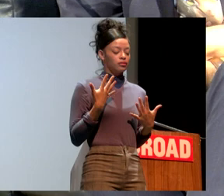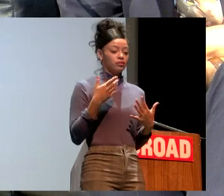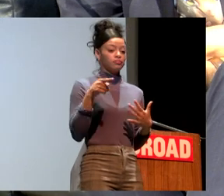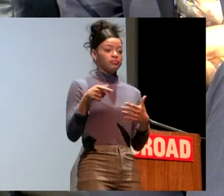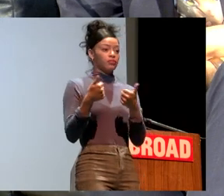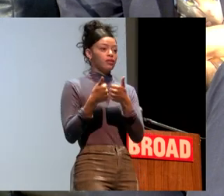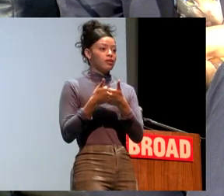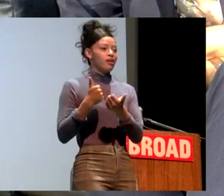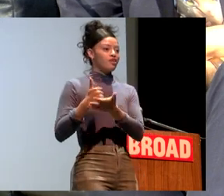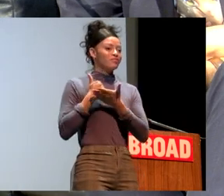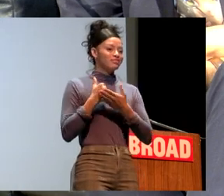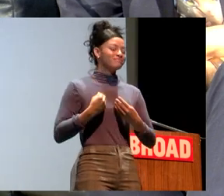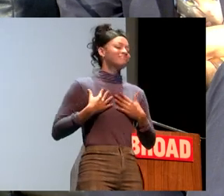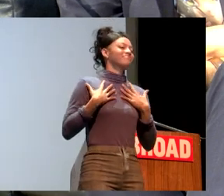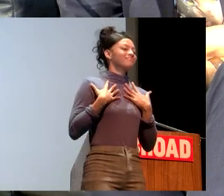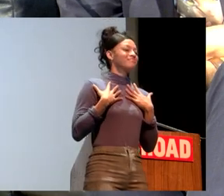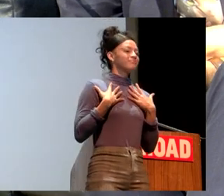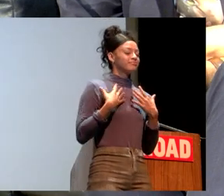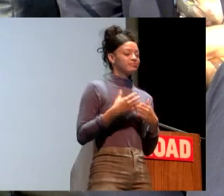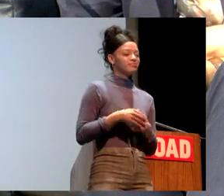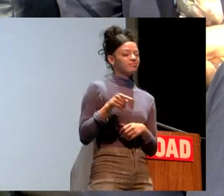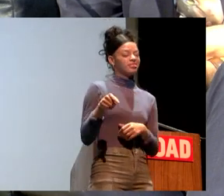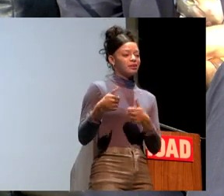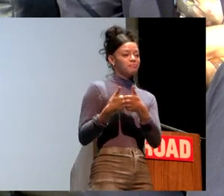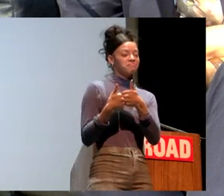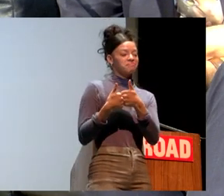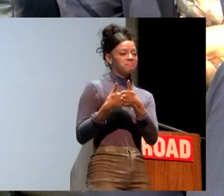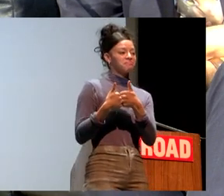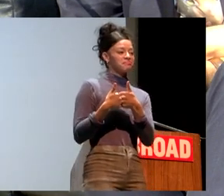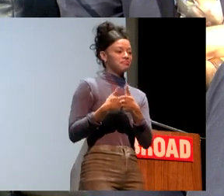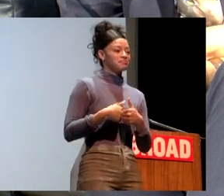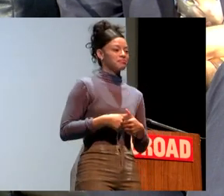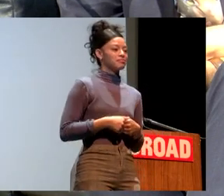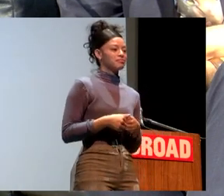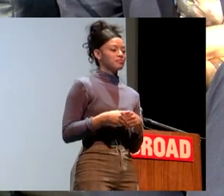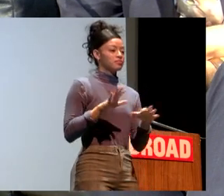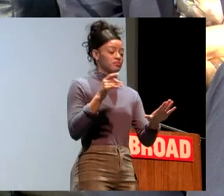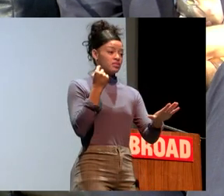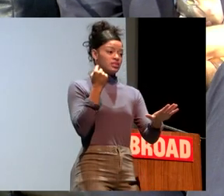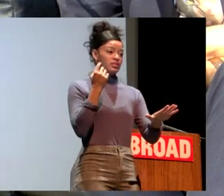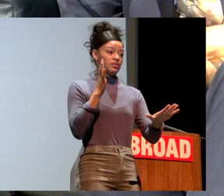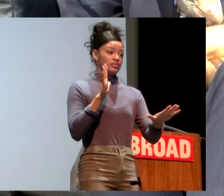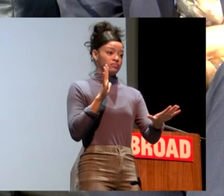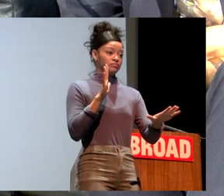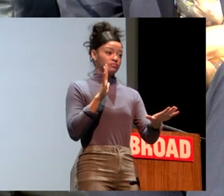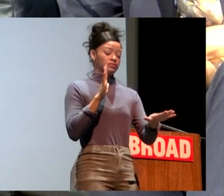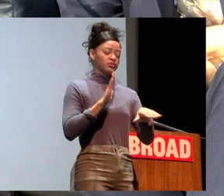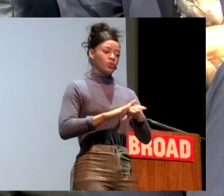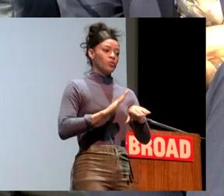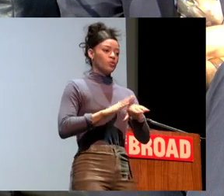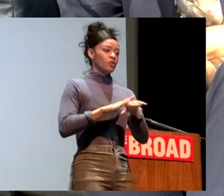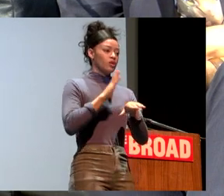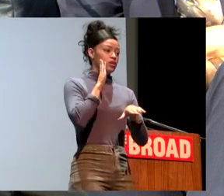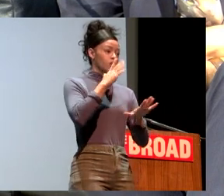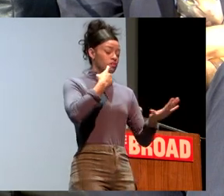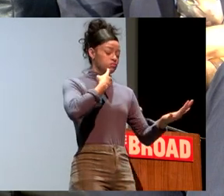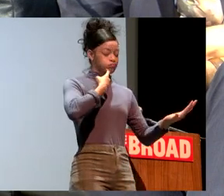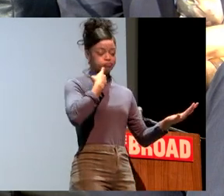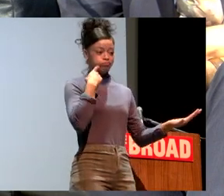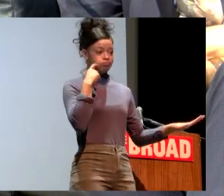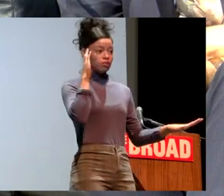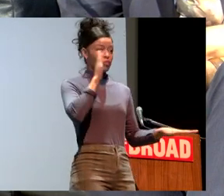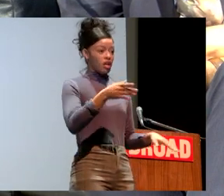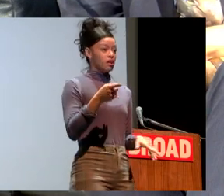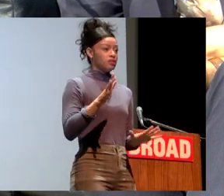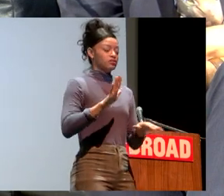his son being addicted to games, so you need to be careful what type of game they play. But to me, I don't have a son, but if he's addicted, I would be happy. I would